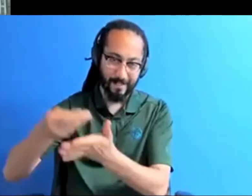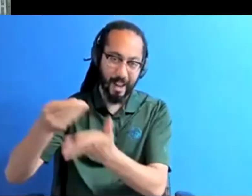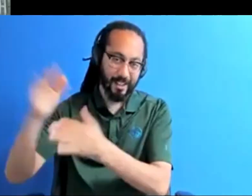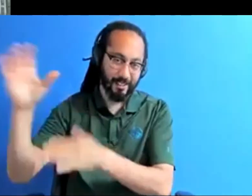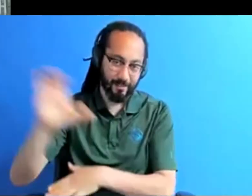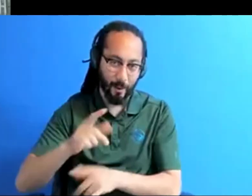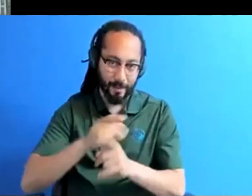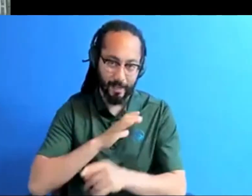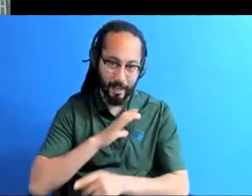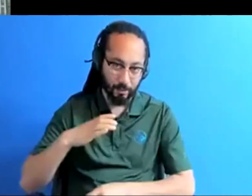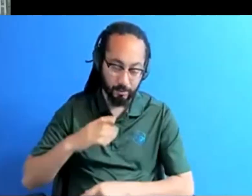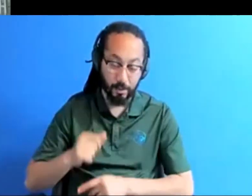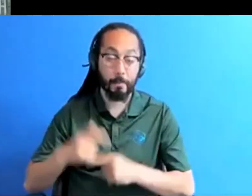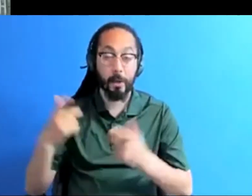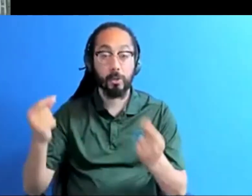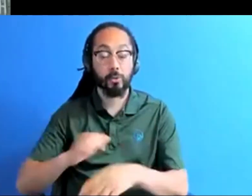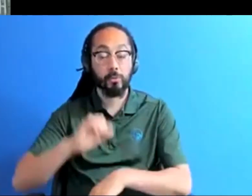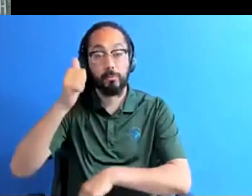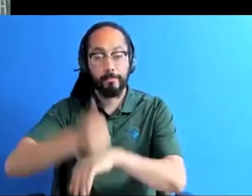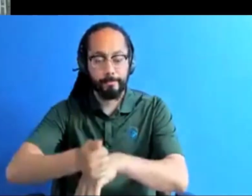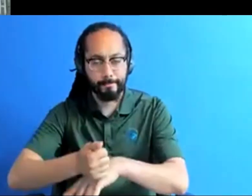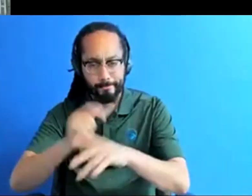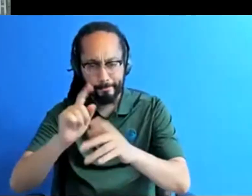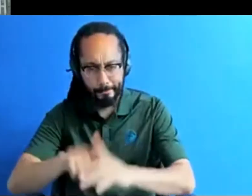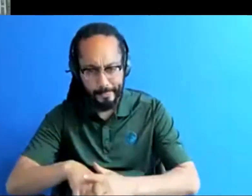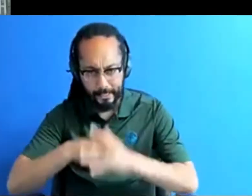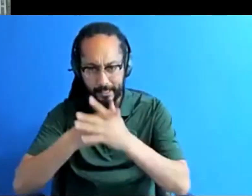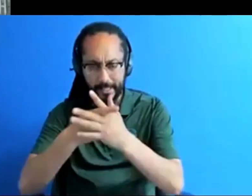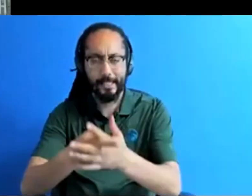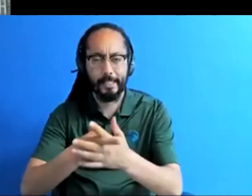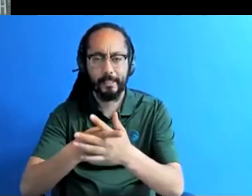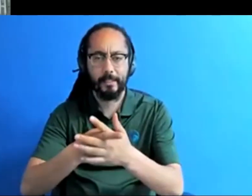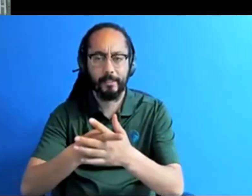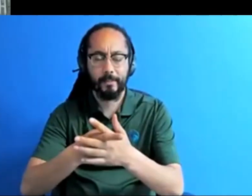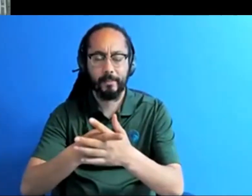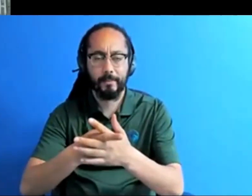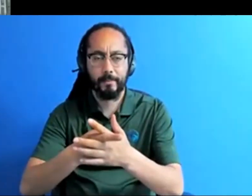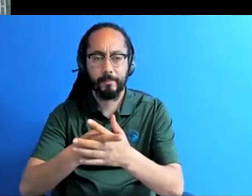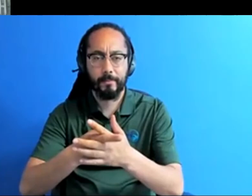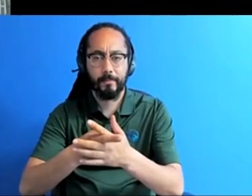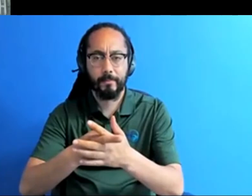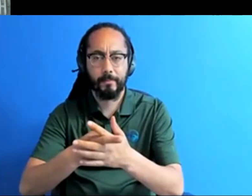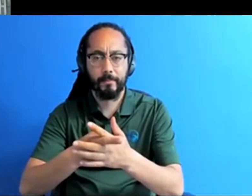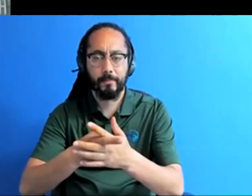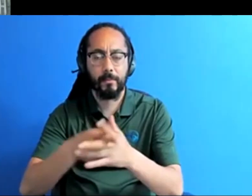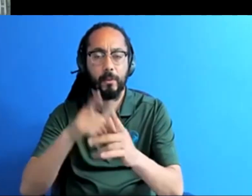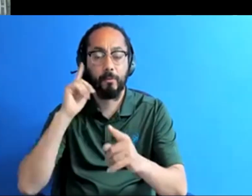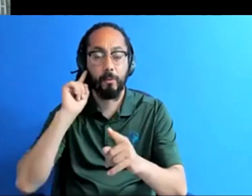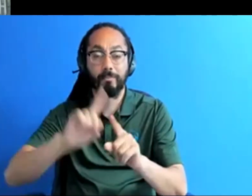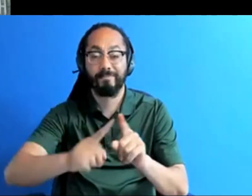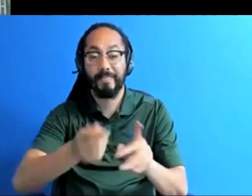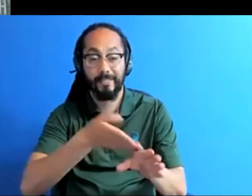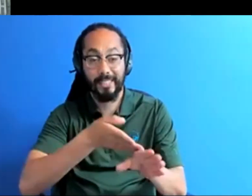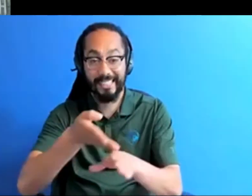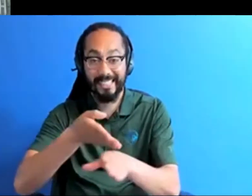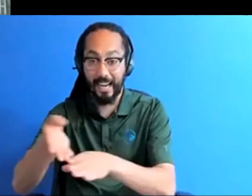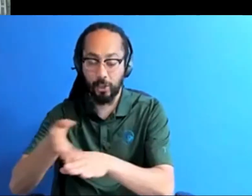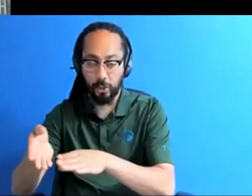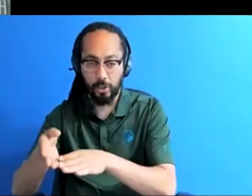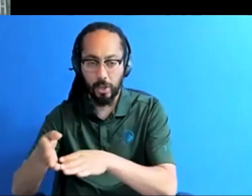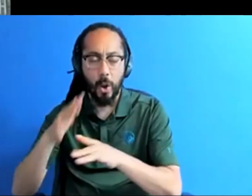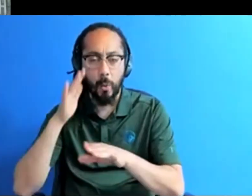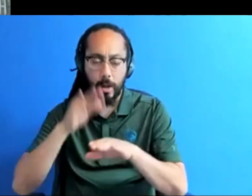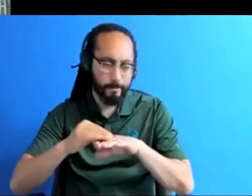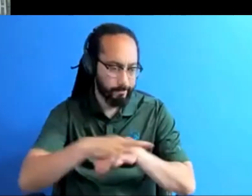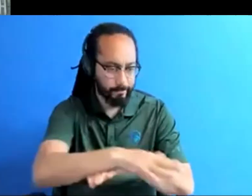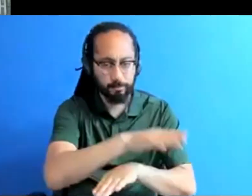groundwork for a place where there is a cross-sectoral or a broadly